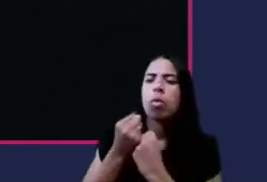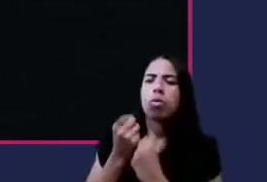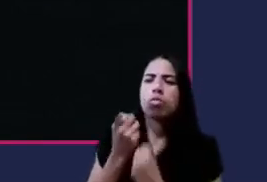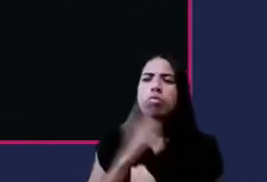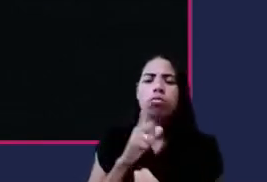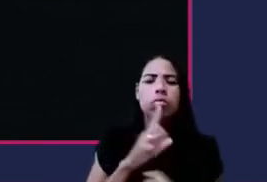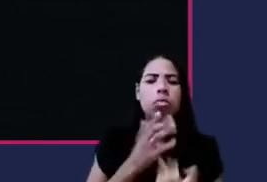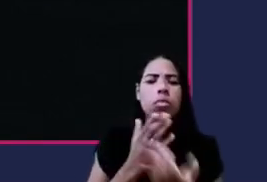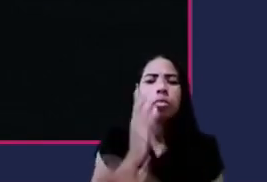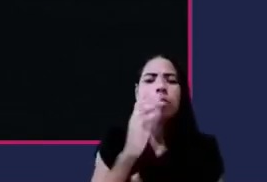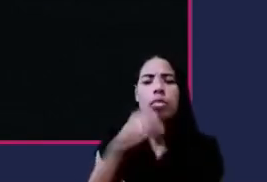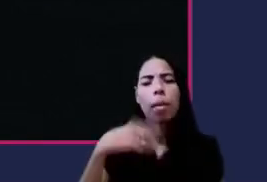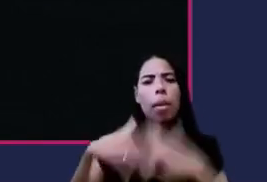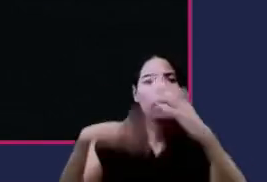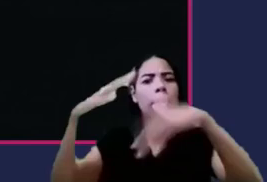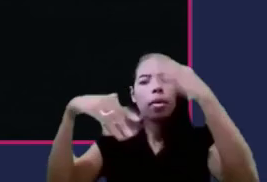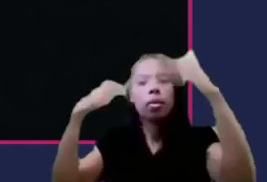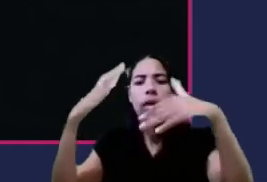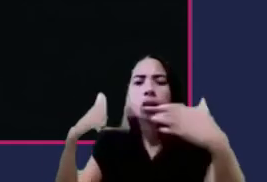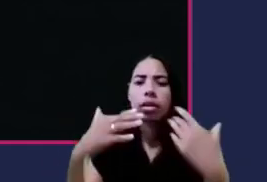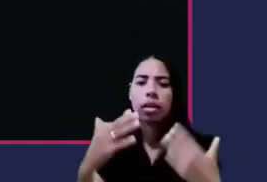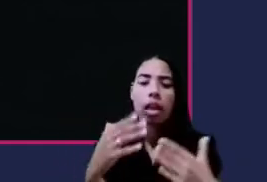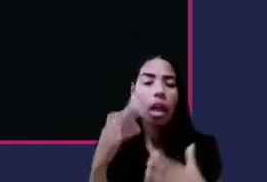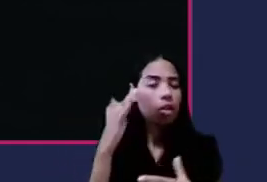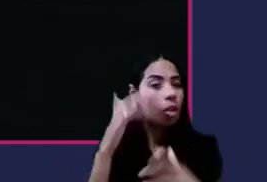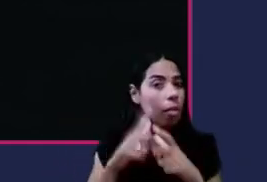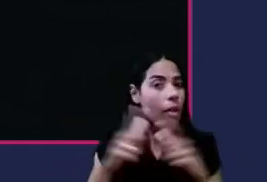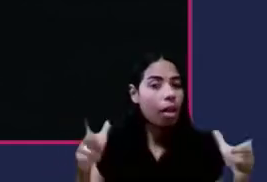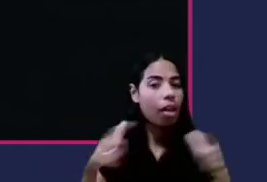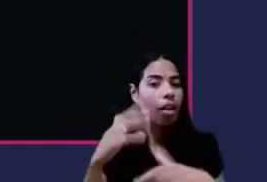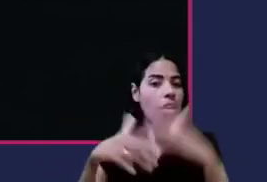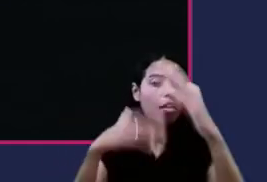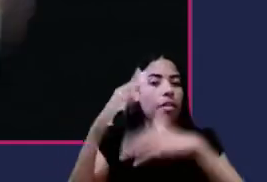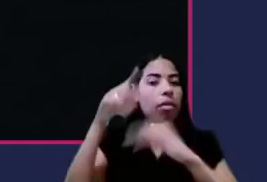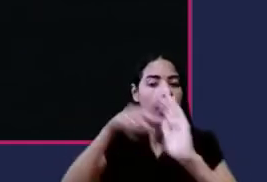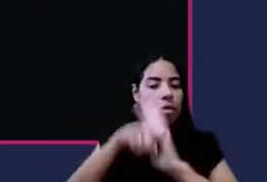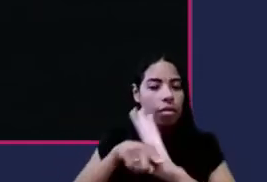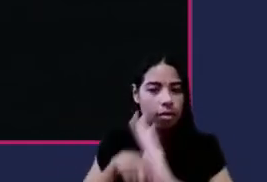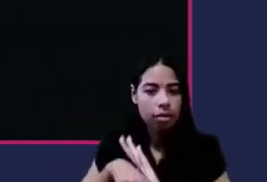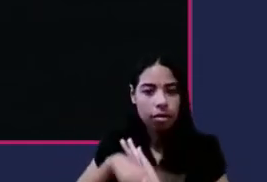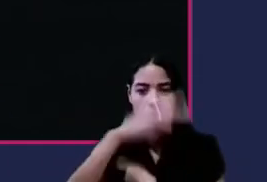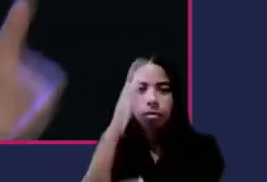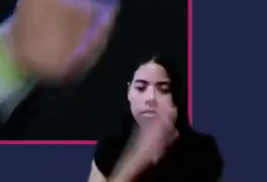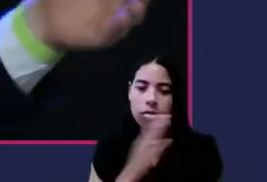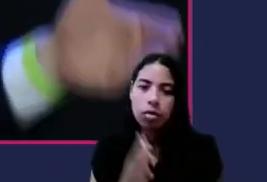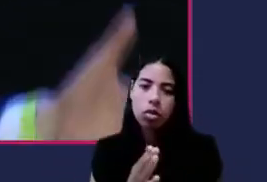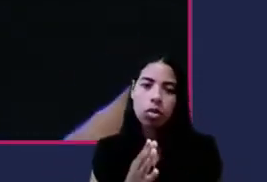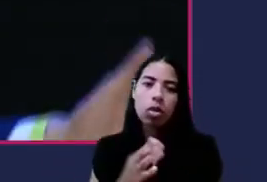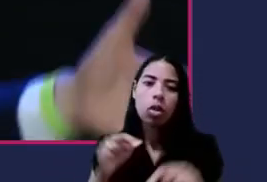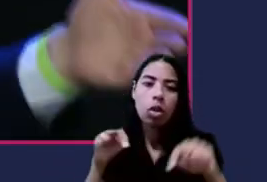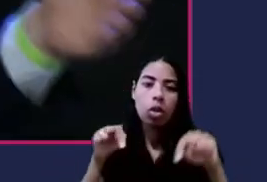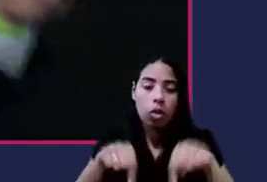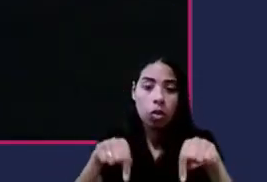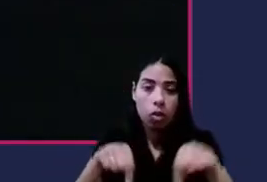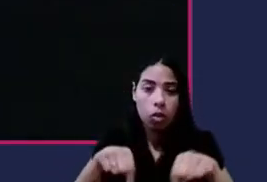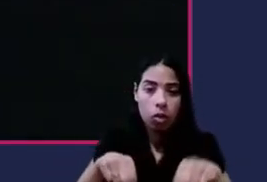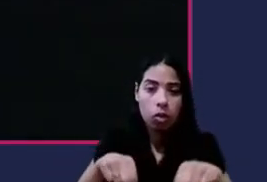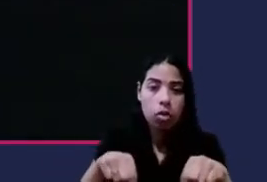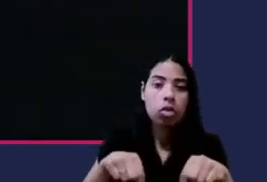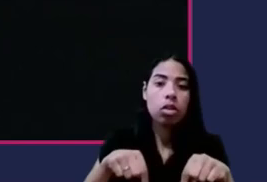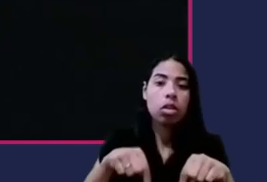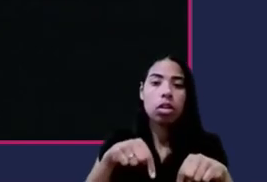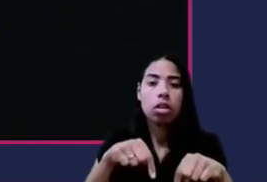National Congress. And all of us together, I think, can help further